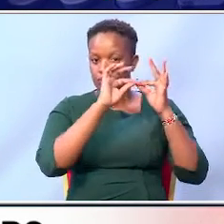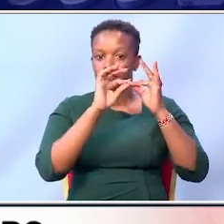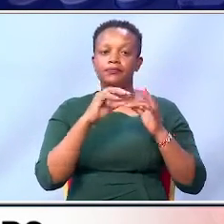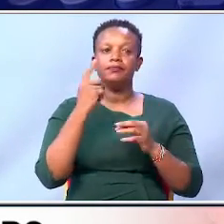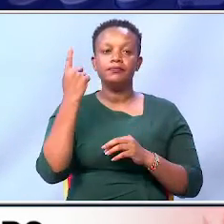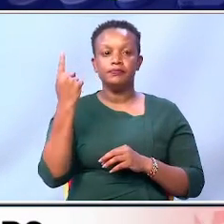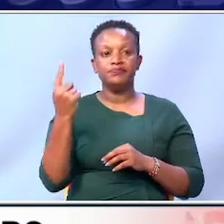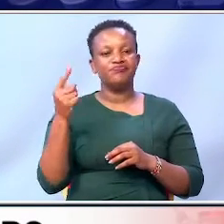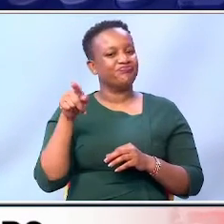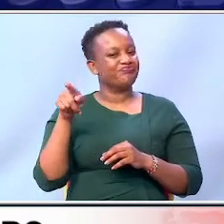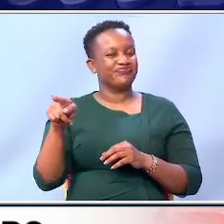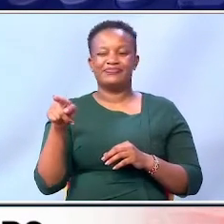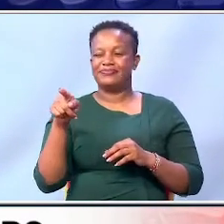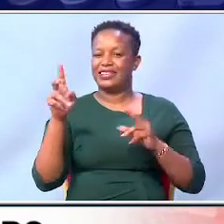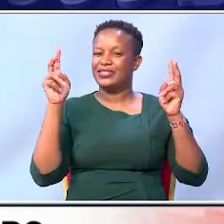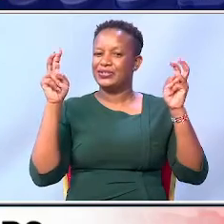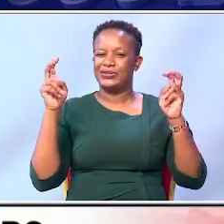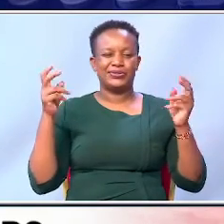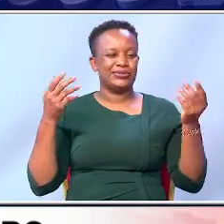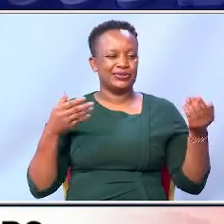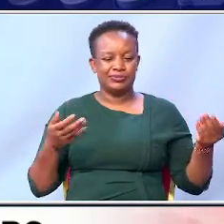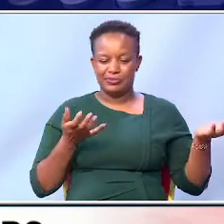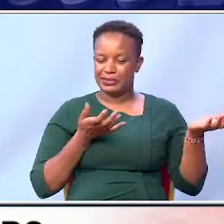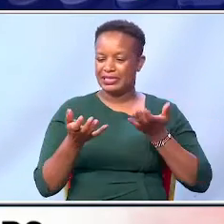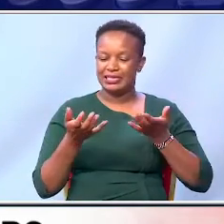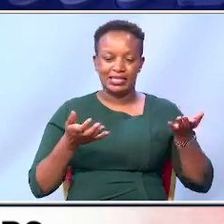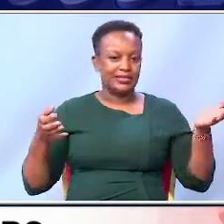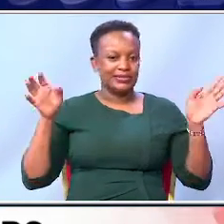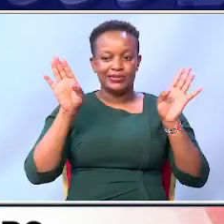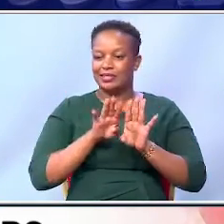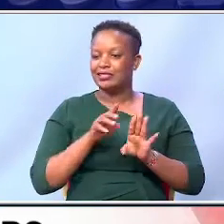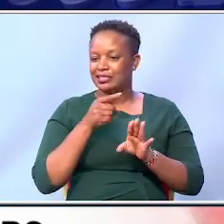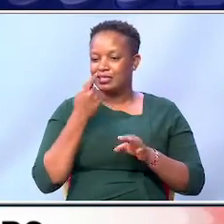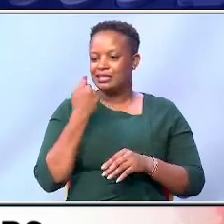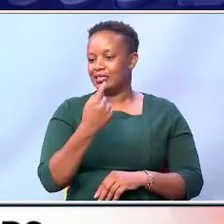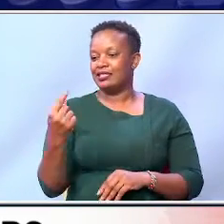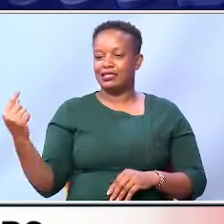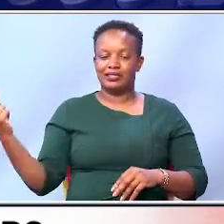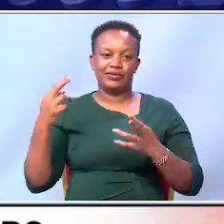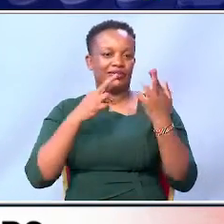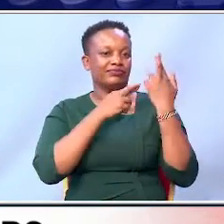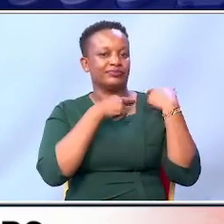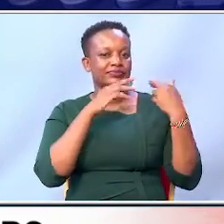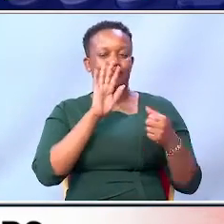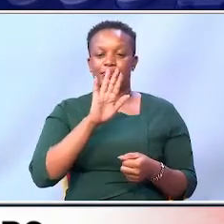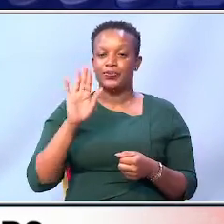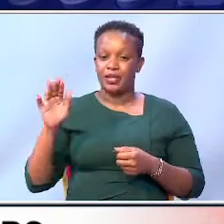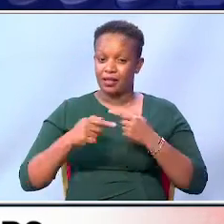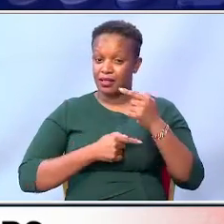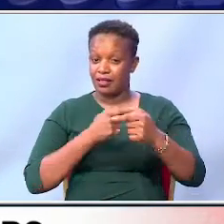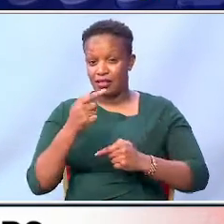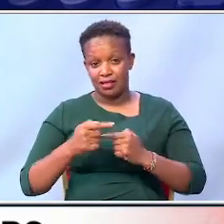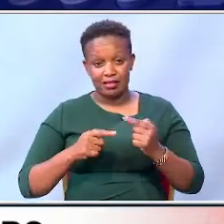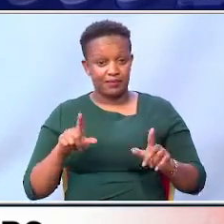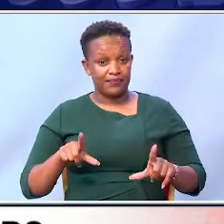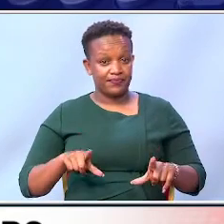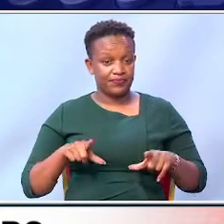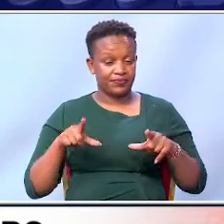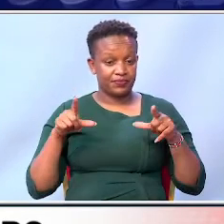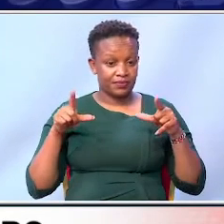chapter imefungwa, kila mtu achukue jazi yake na kazi iendelee. Hata hatupasi kuwa tunachukiana, lakini sasa